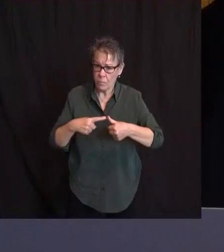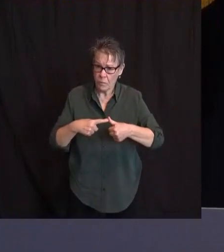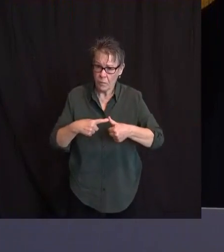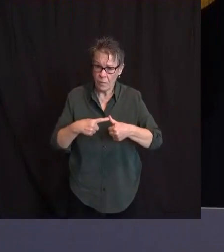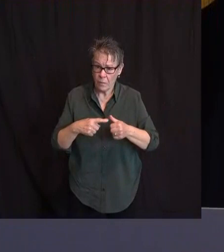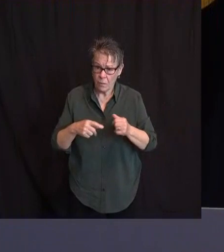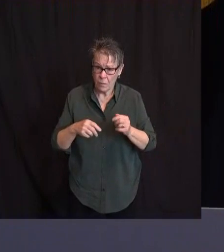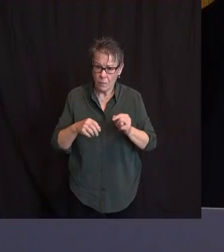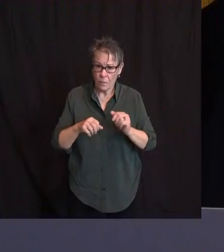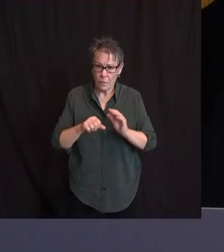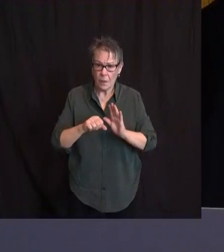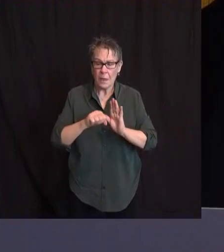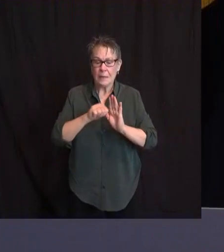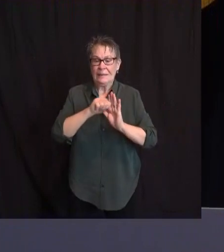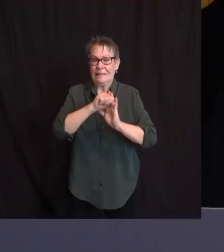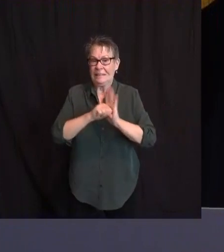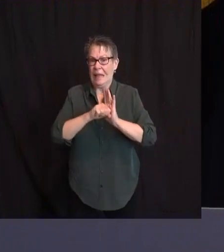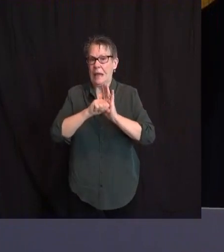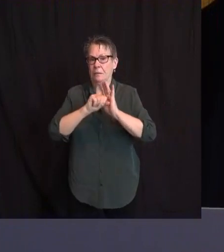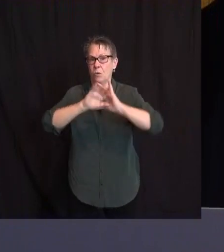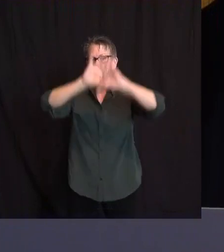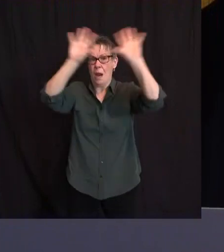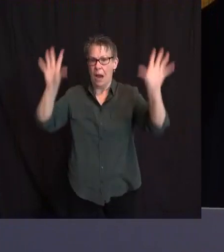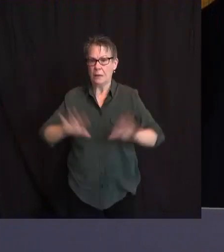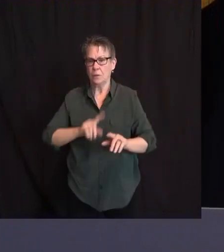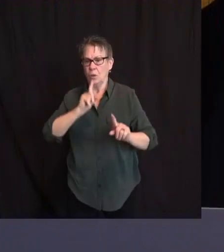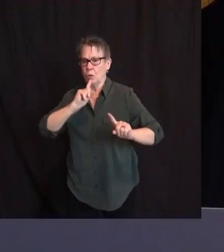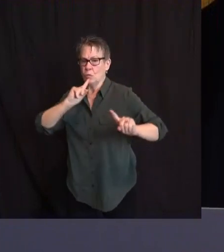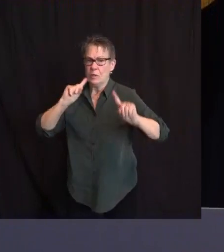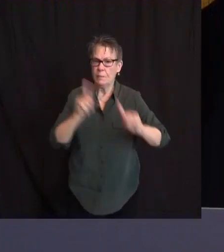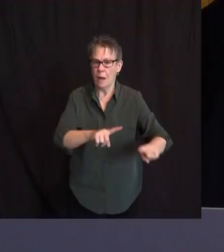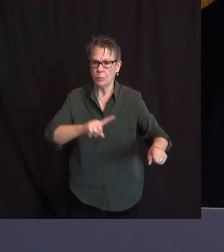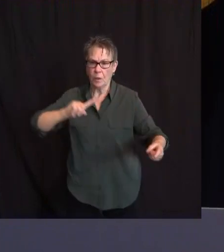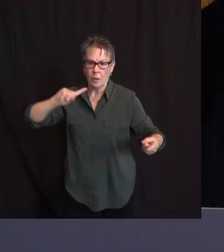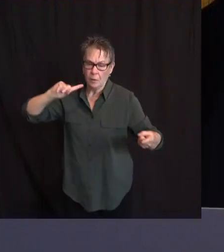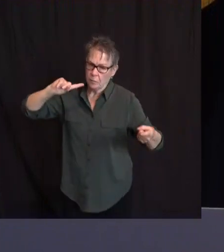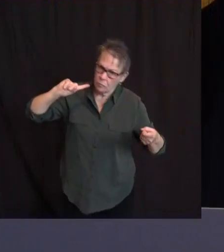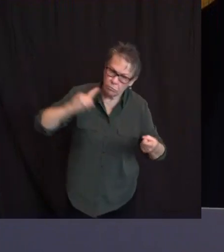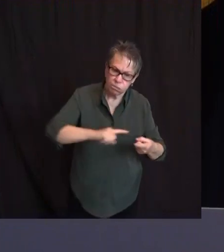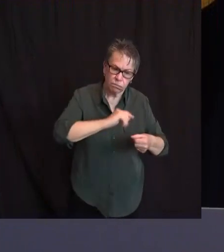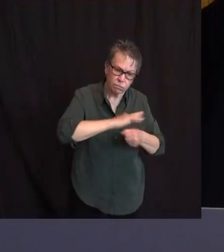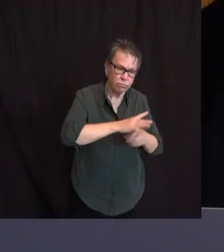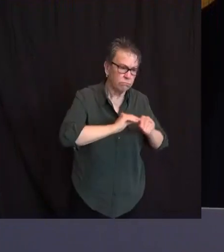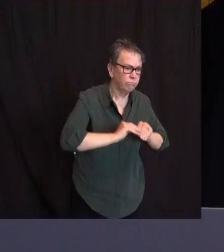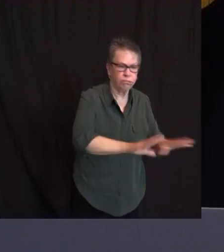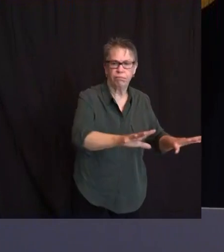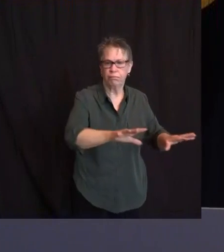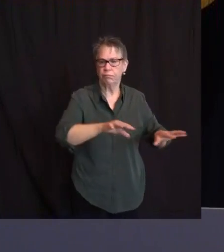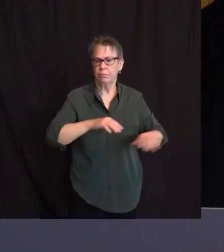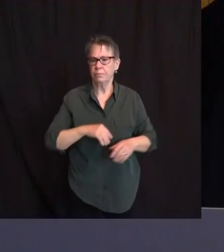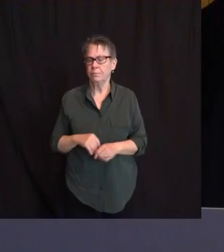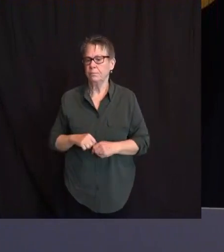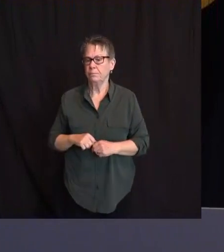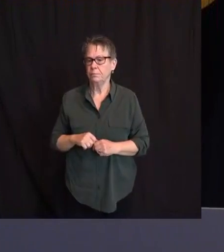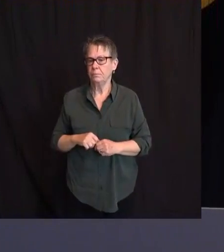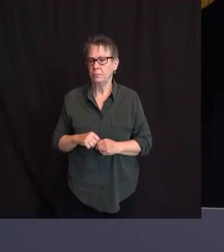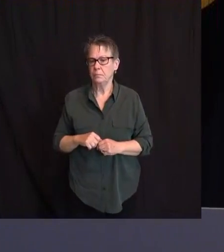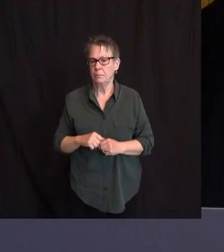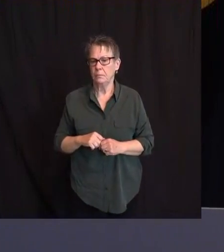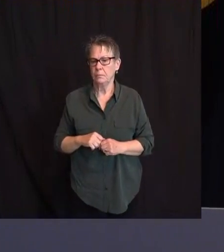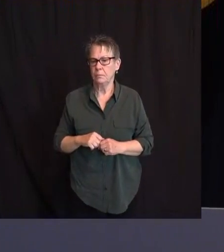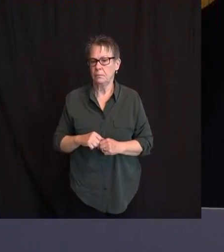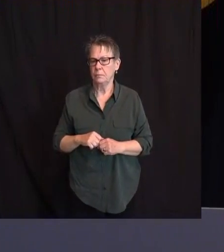of COVID-19 in our long-term care facilities, to prevent the transmission of COVID-19 to those residents who